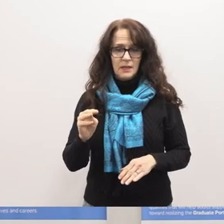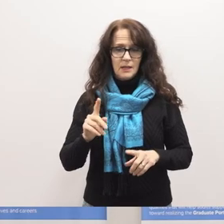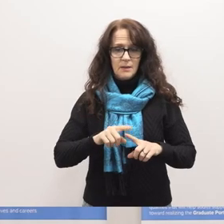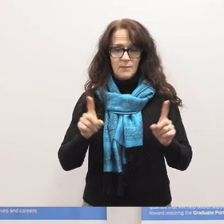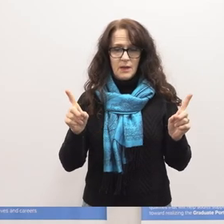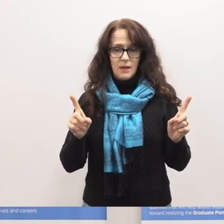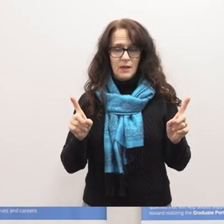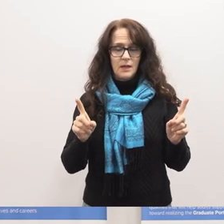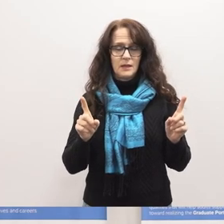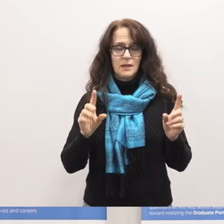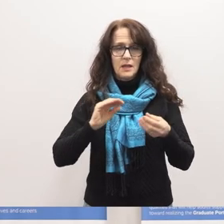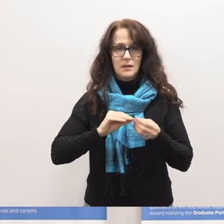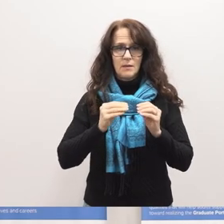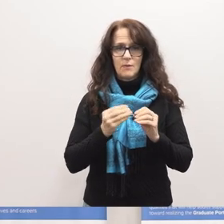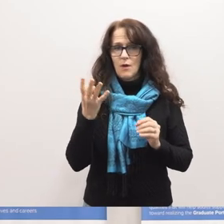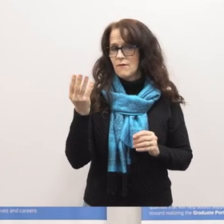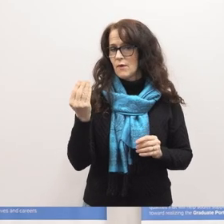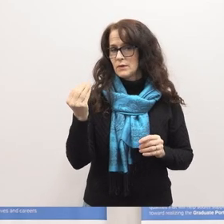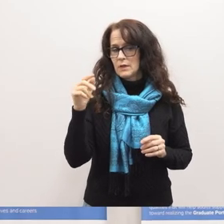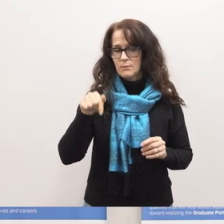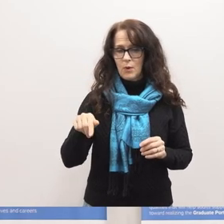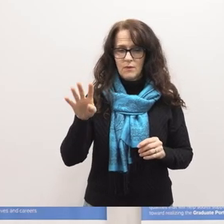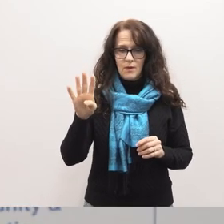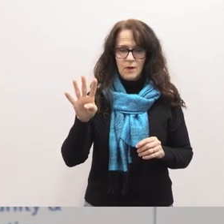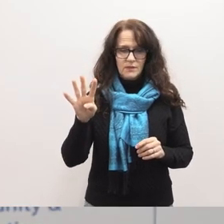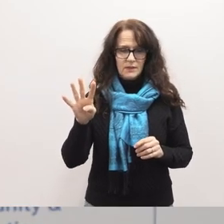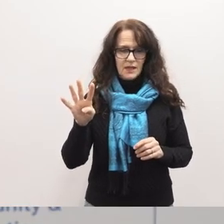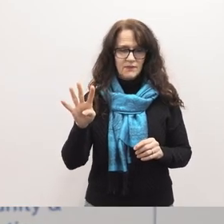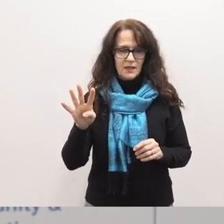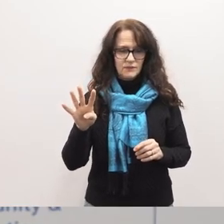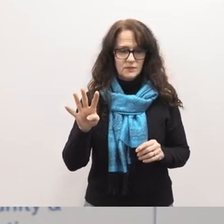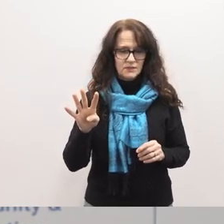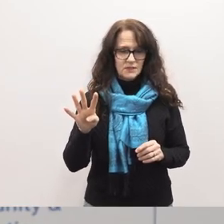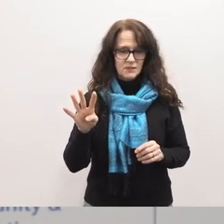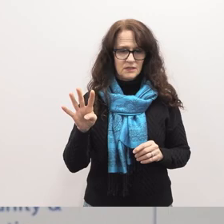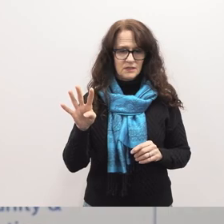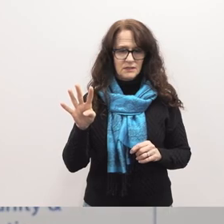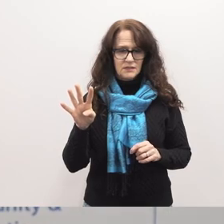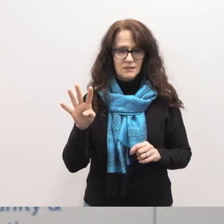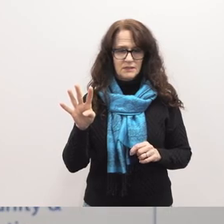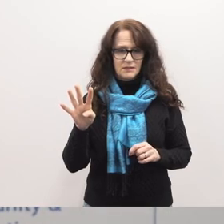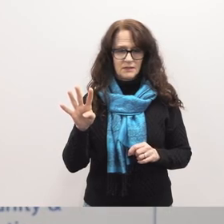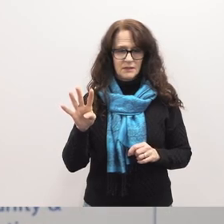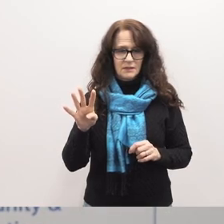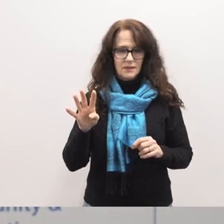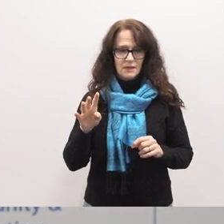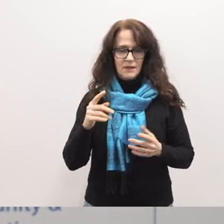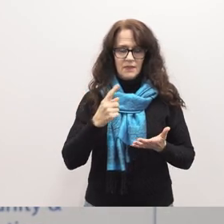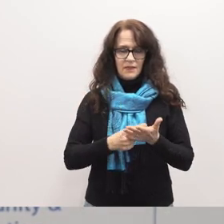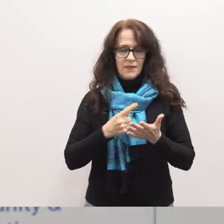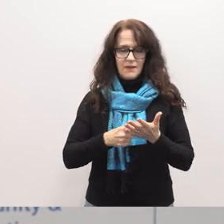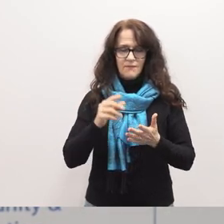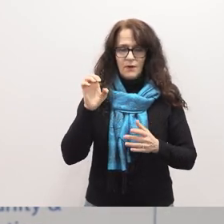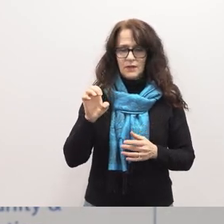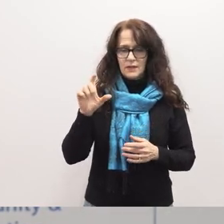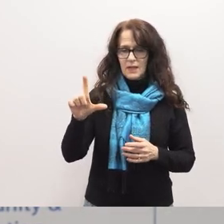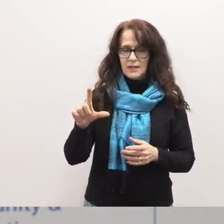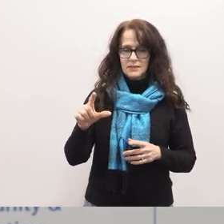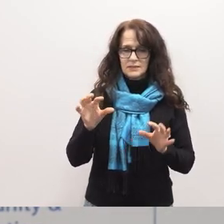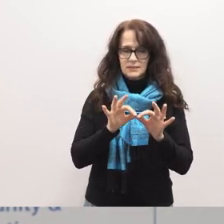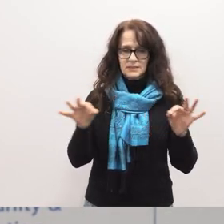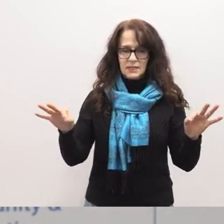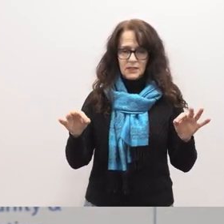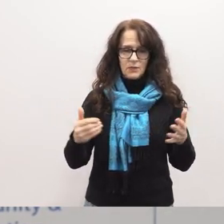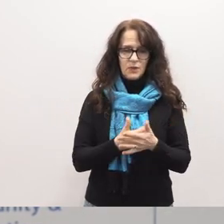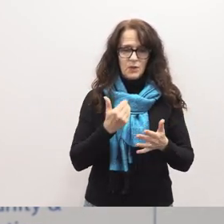on item 14.4, the new reclassification criteria for ELs state that this